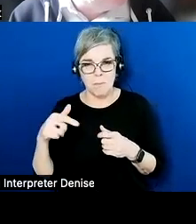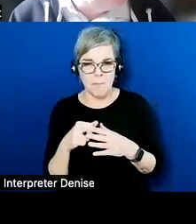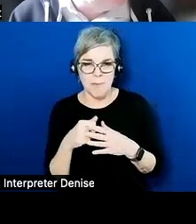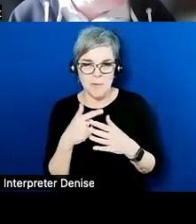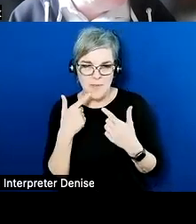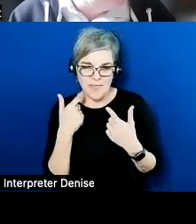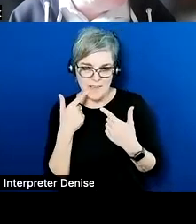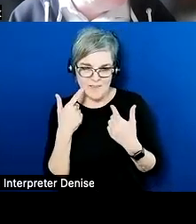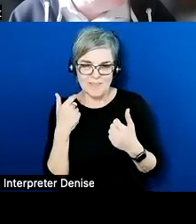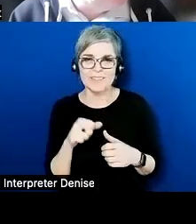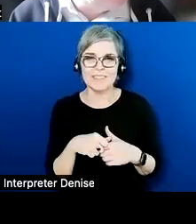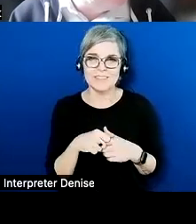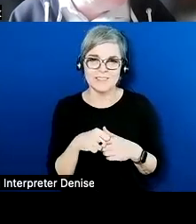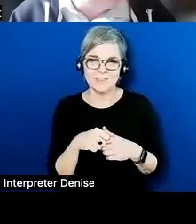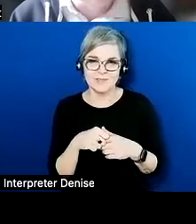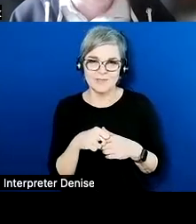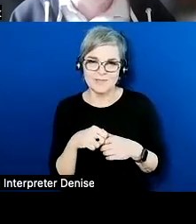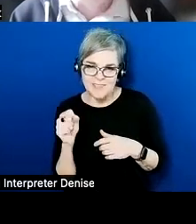Yeah.